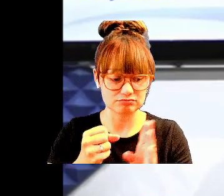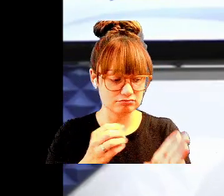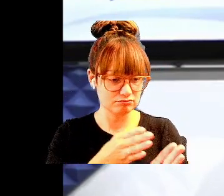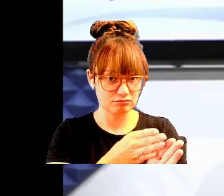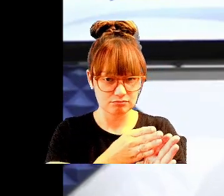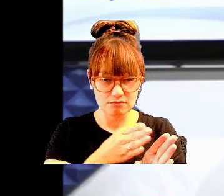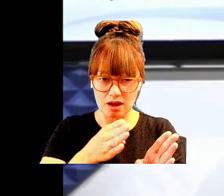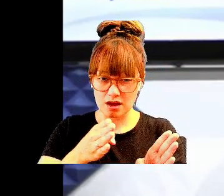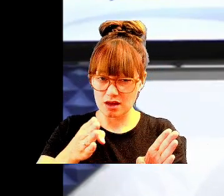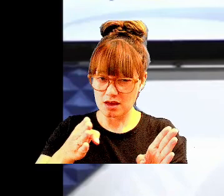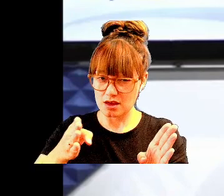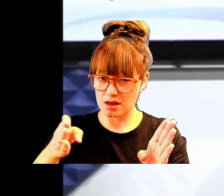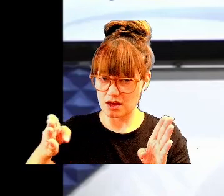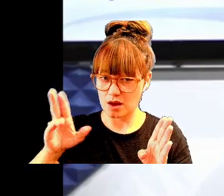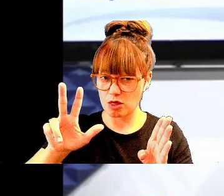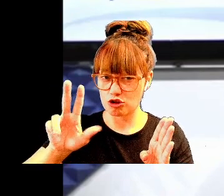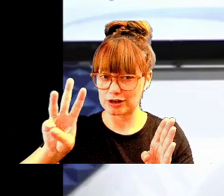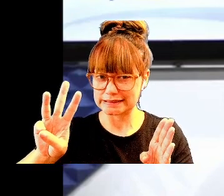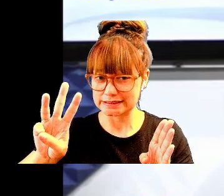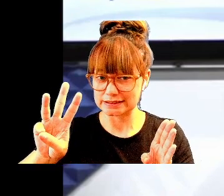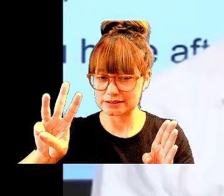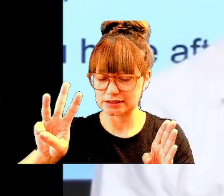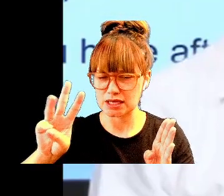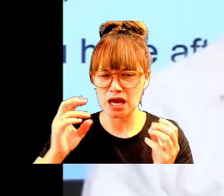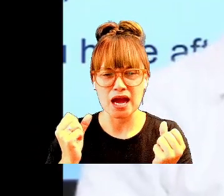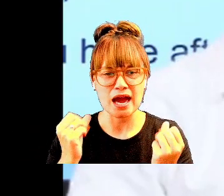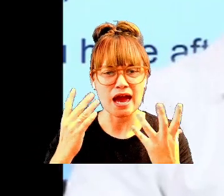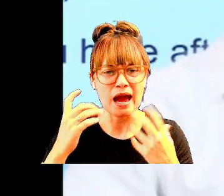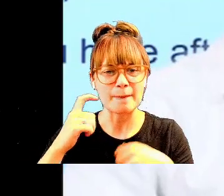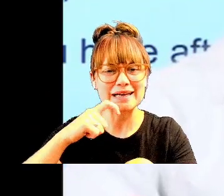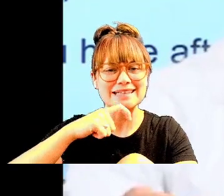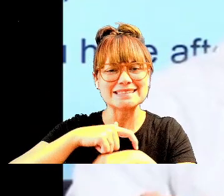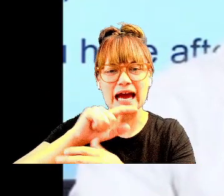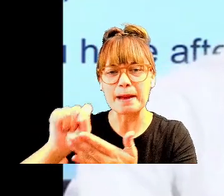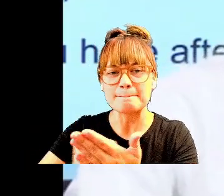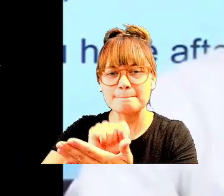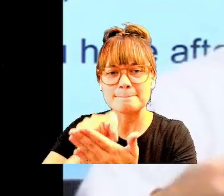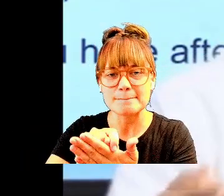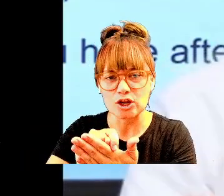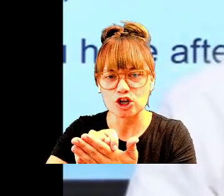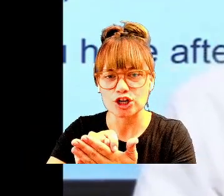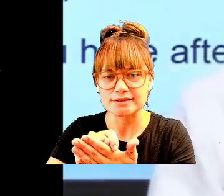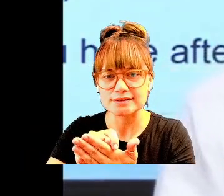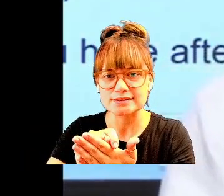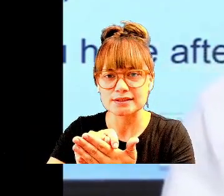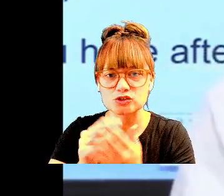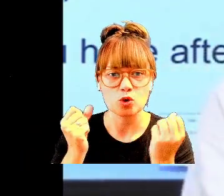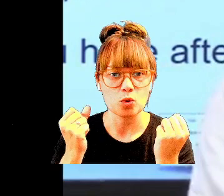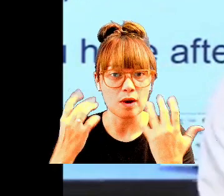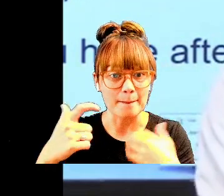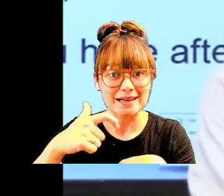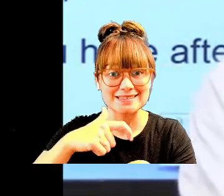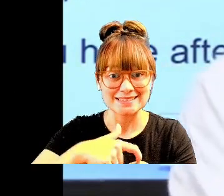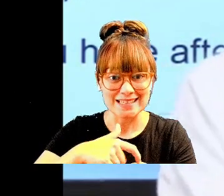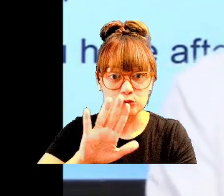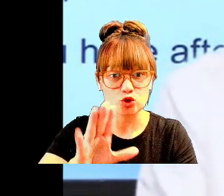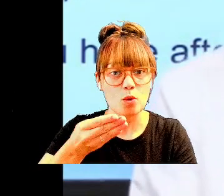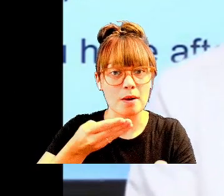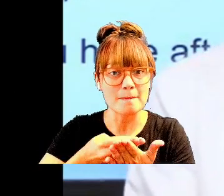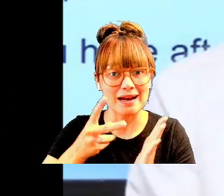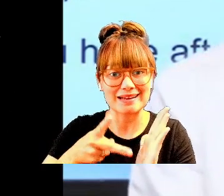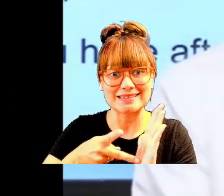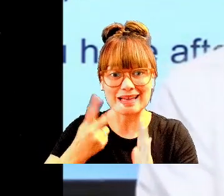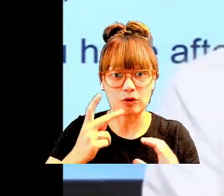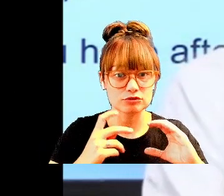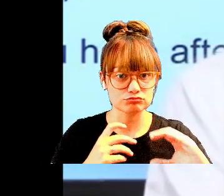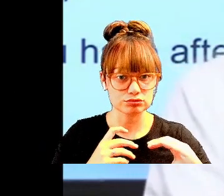how many time periods have there been? How many times has your money doubled? Well, if it takes 9 years